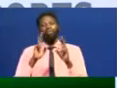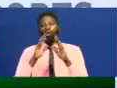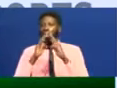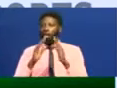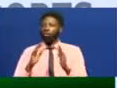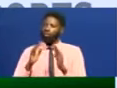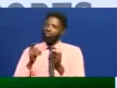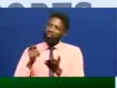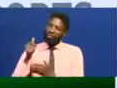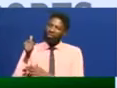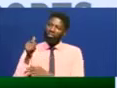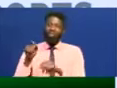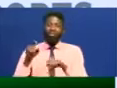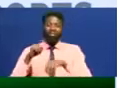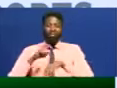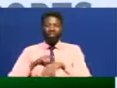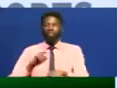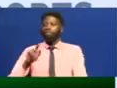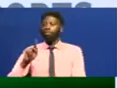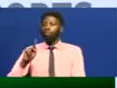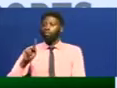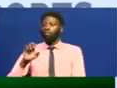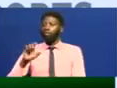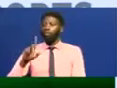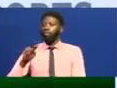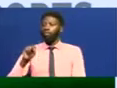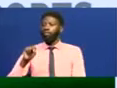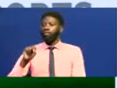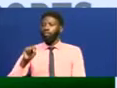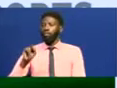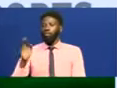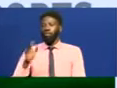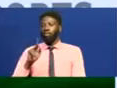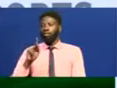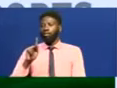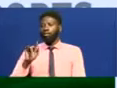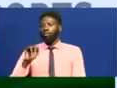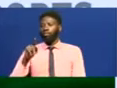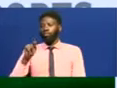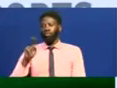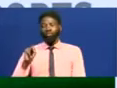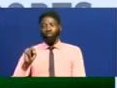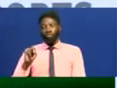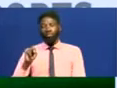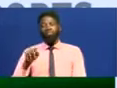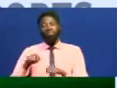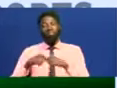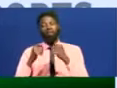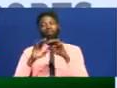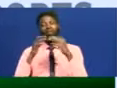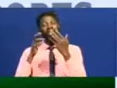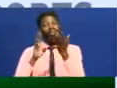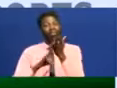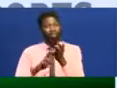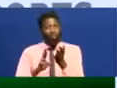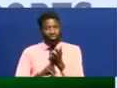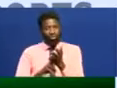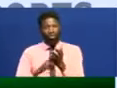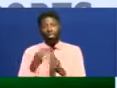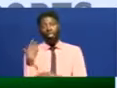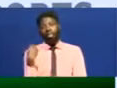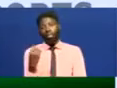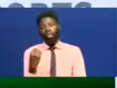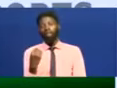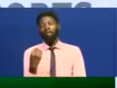When Kelvin Kiptum broke the marathon world record the other day, he arrived here and we were red with 5 million